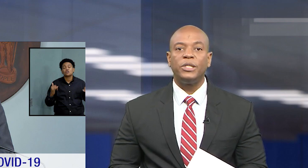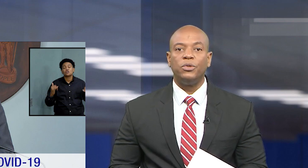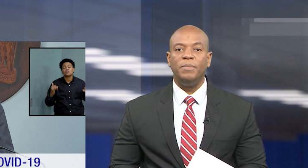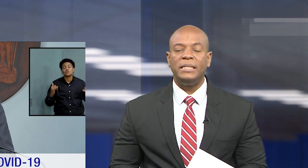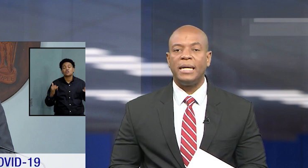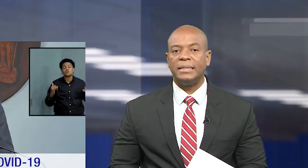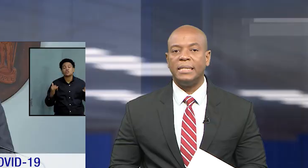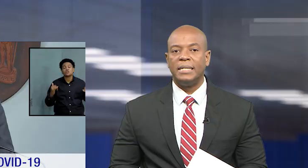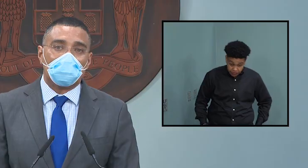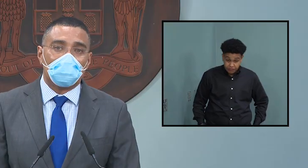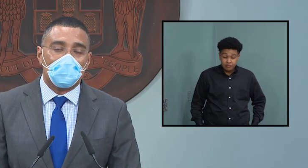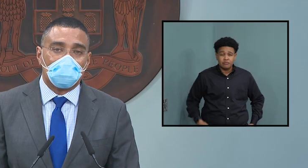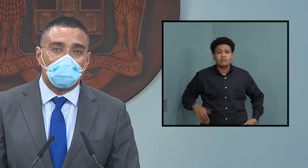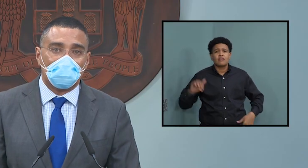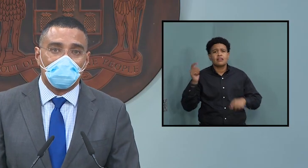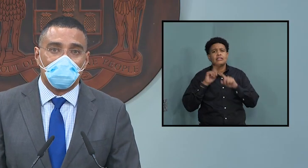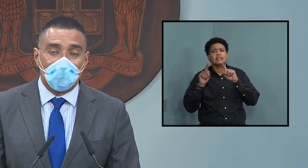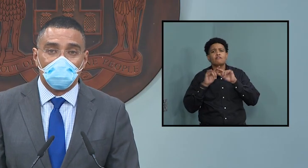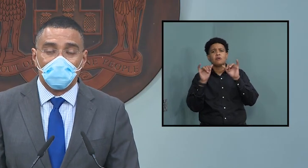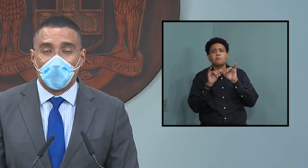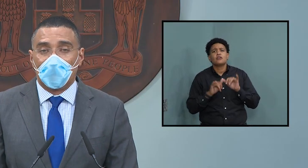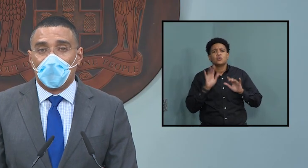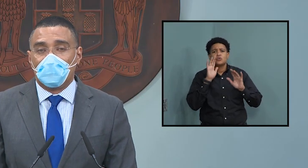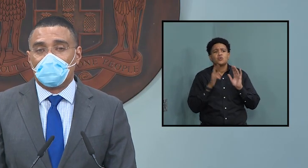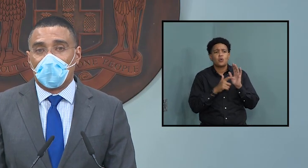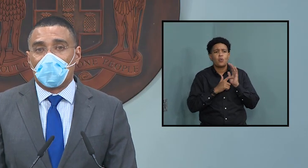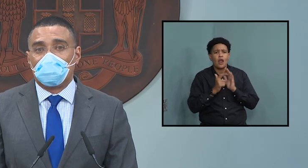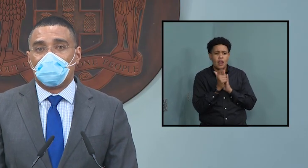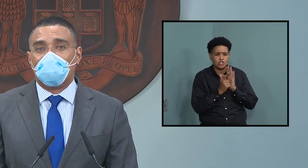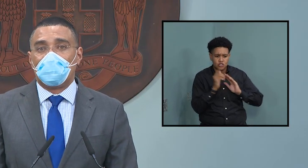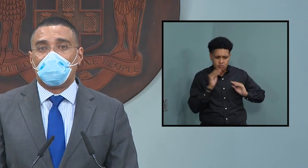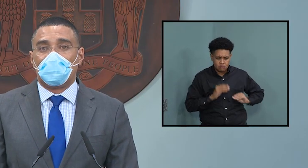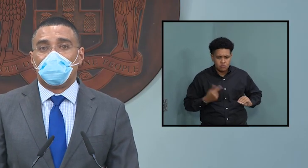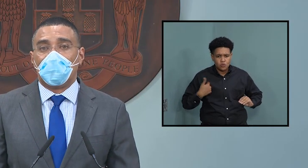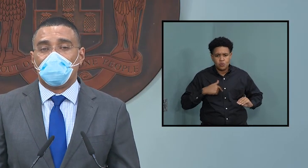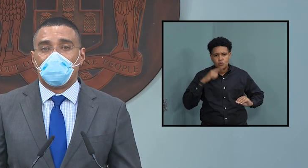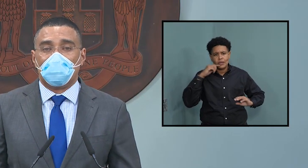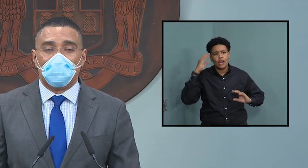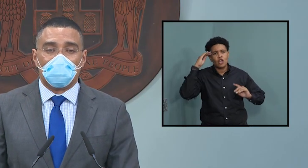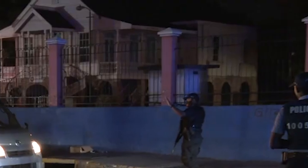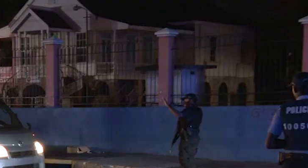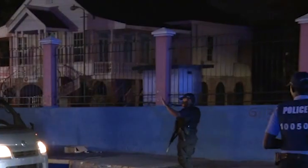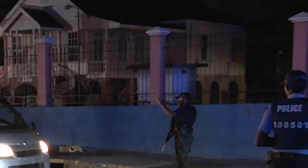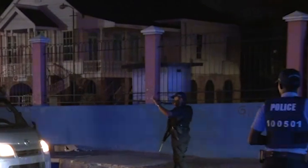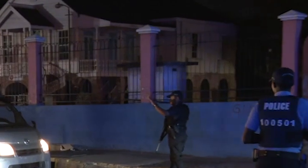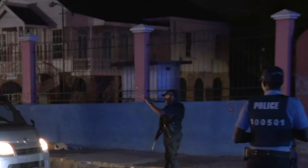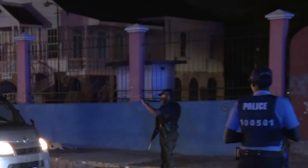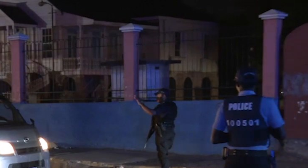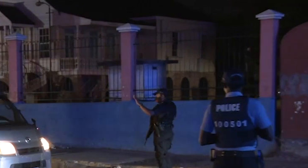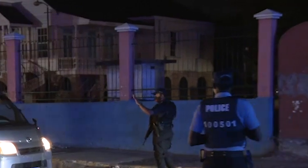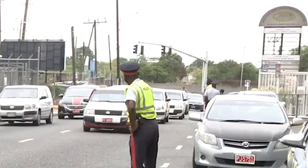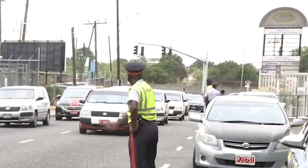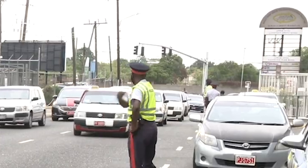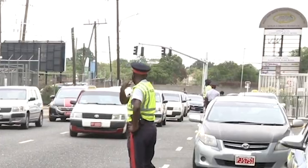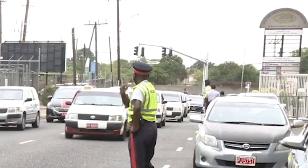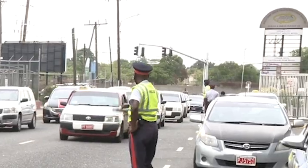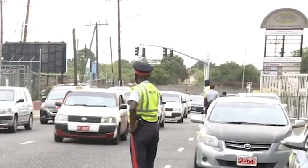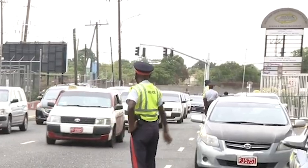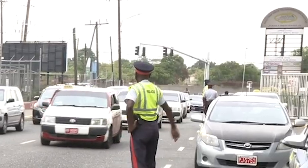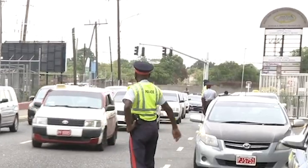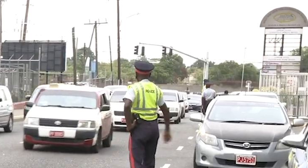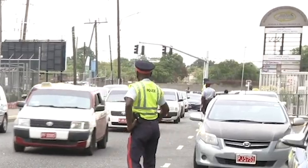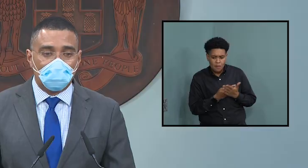Act will soon be ticketed. Prime Minister Andrew Holness says work is far advanced to have the legislation introduced as part of measures to step